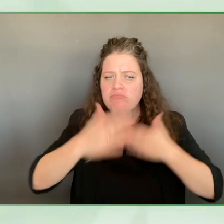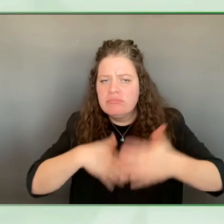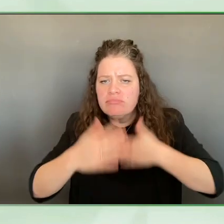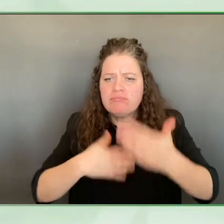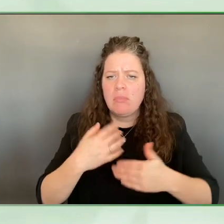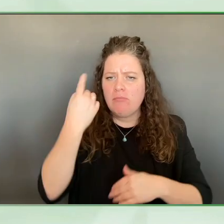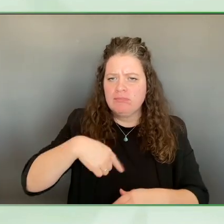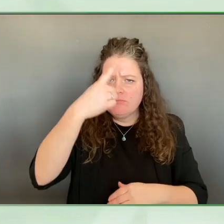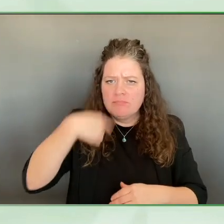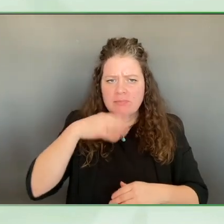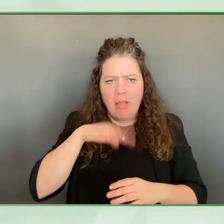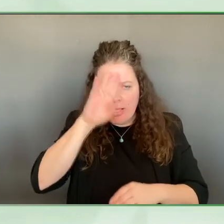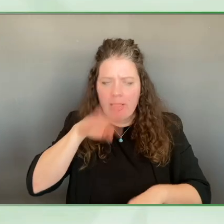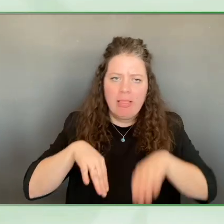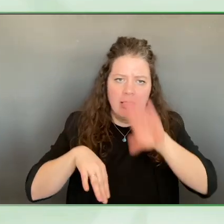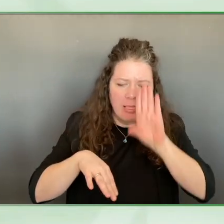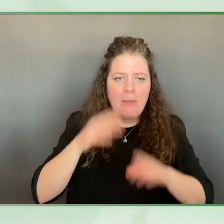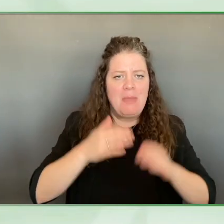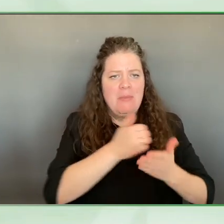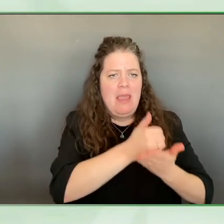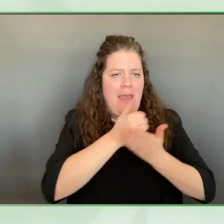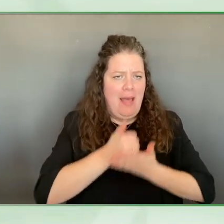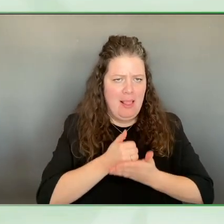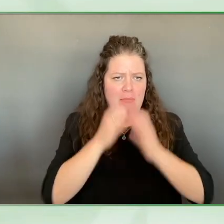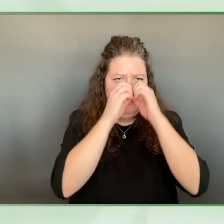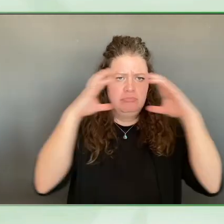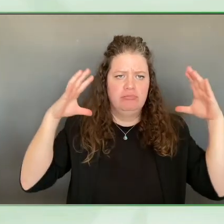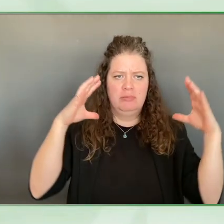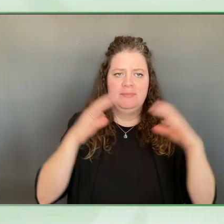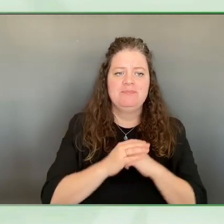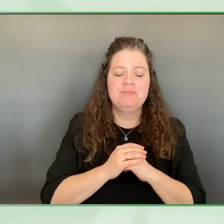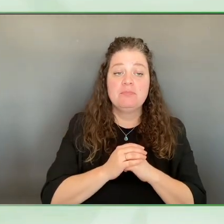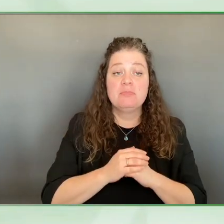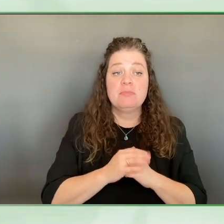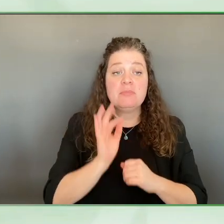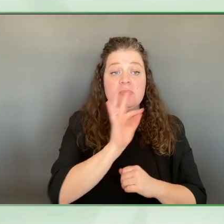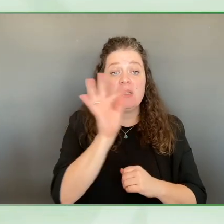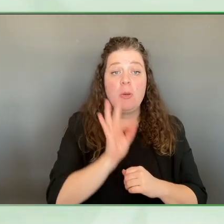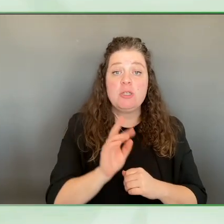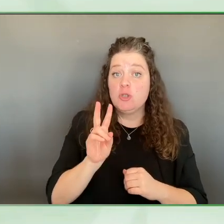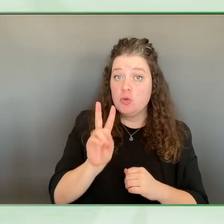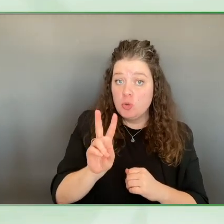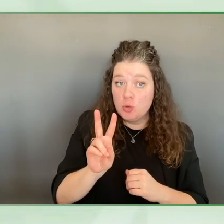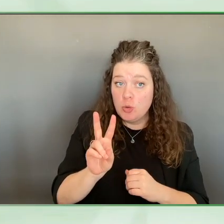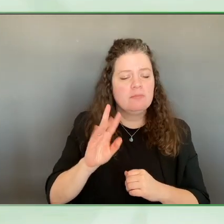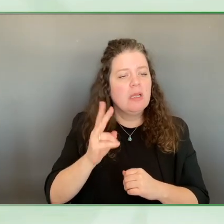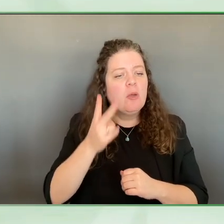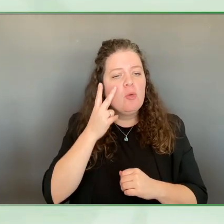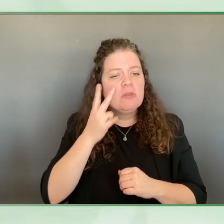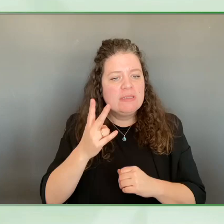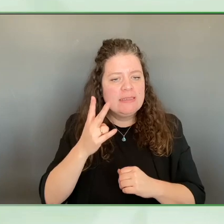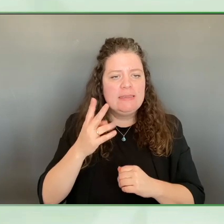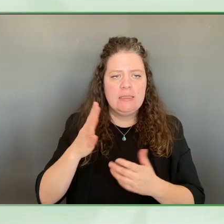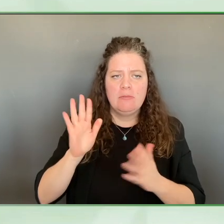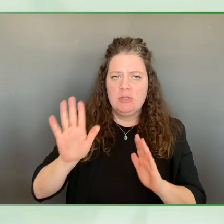for others. The second question is, have you witnessed infrastructure improvements being made in the locations